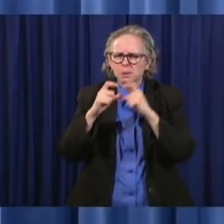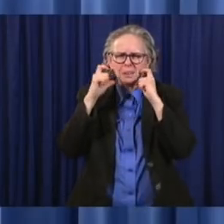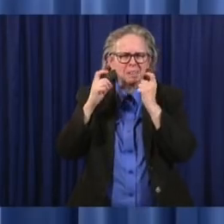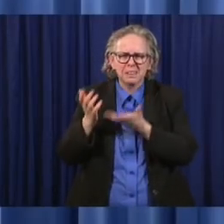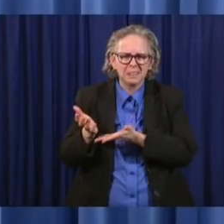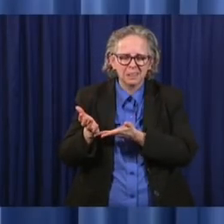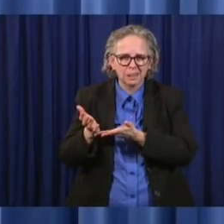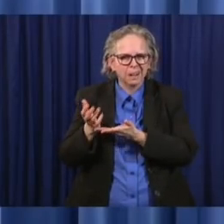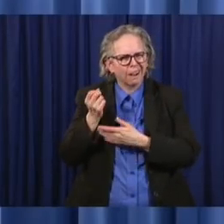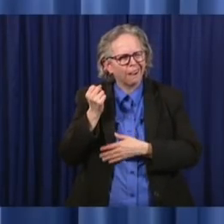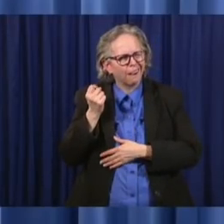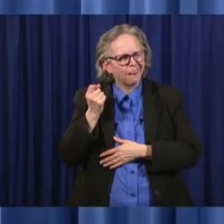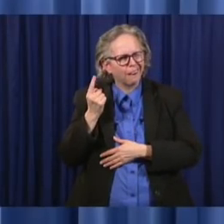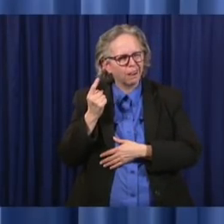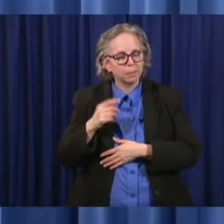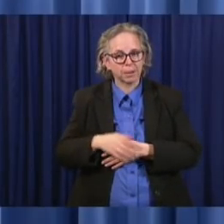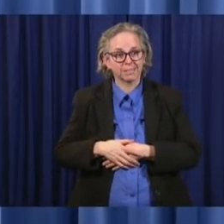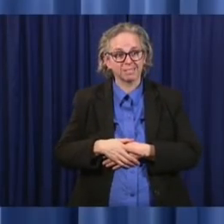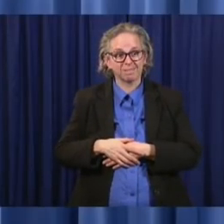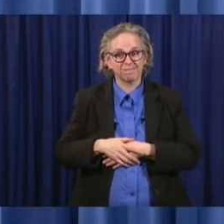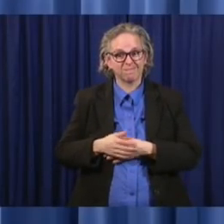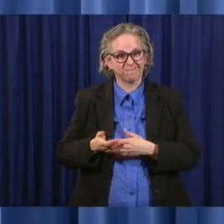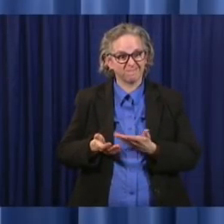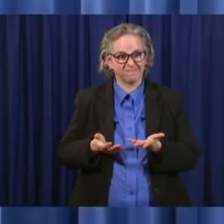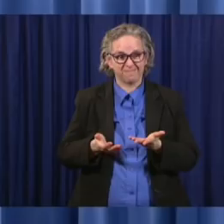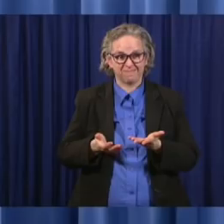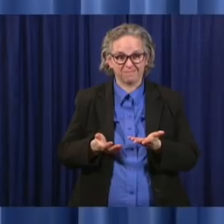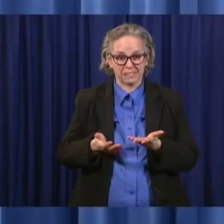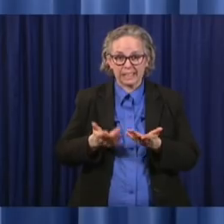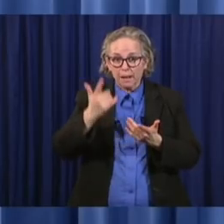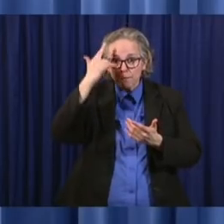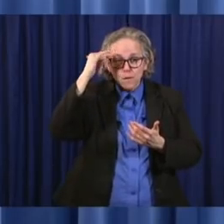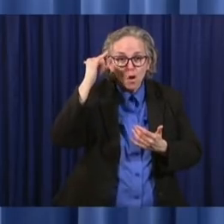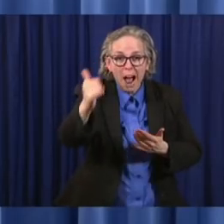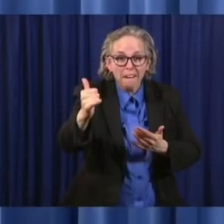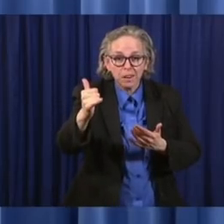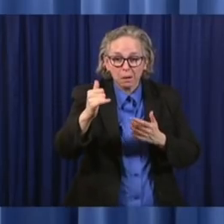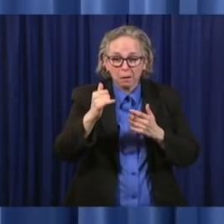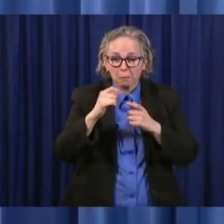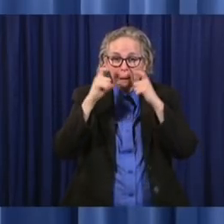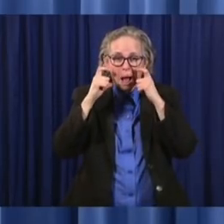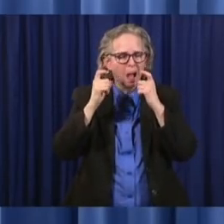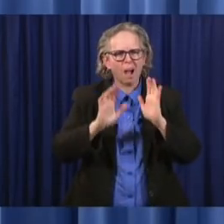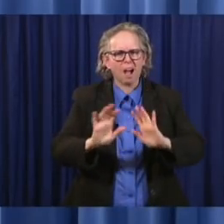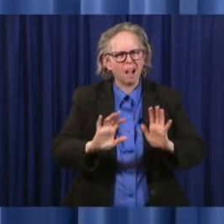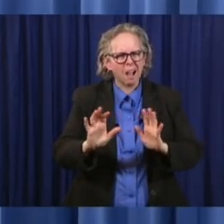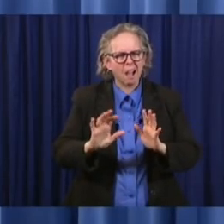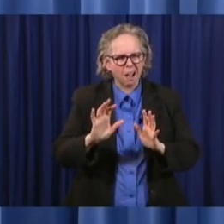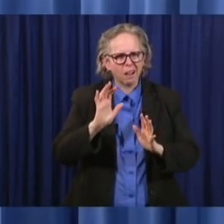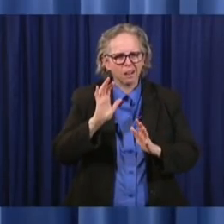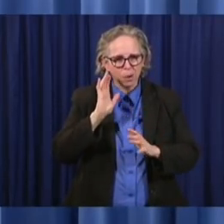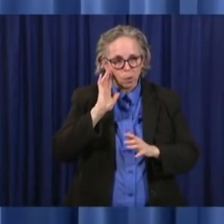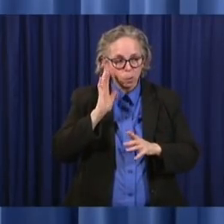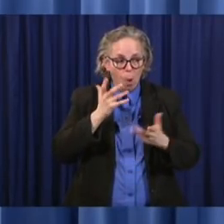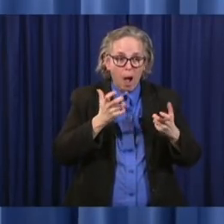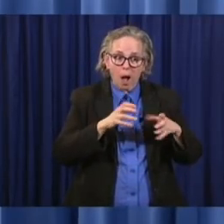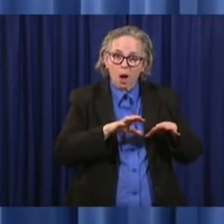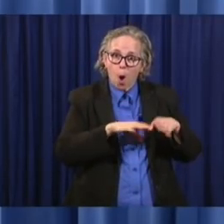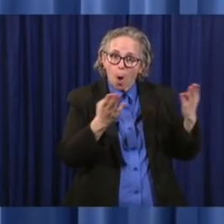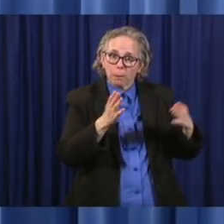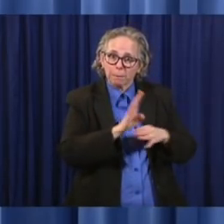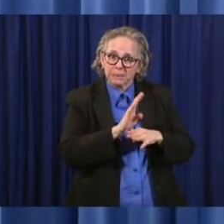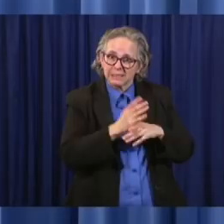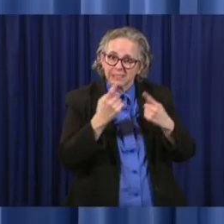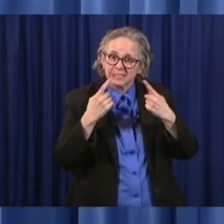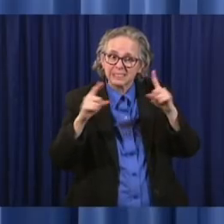as I would say, this is not forever, and this is, if we're going to make it, if we're going to get through